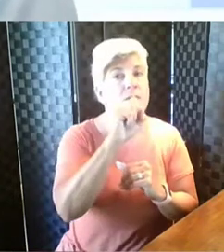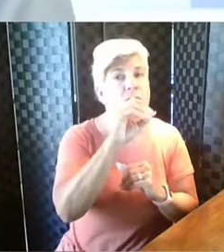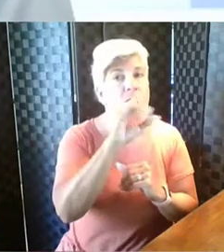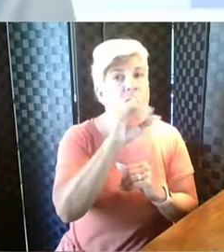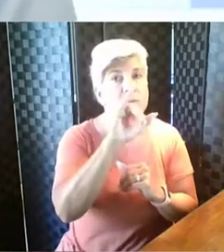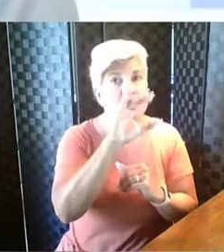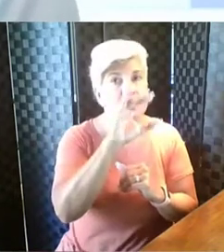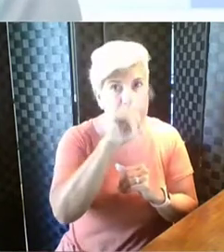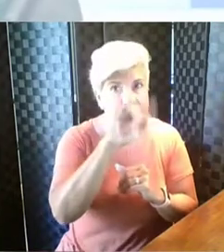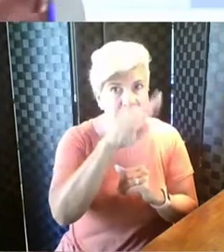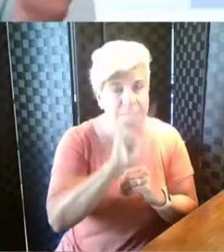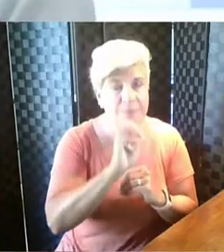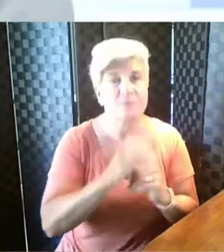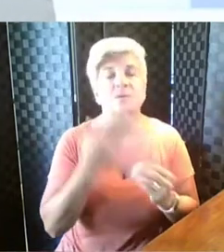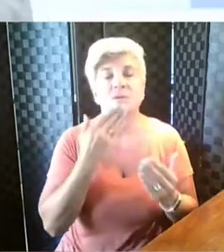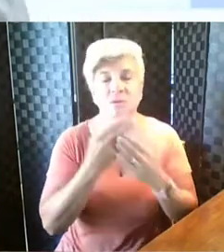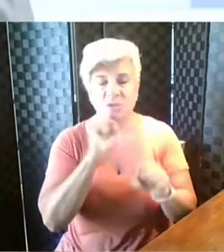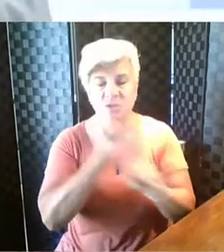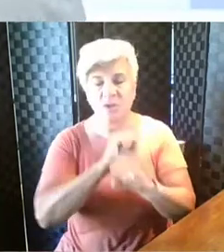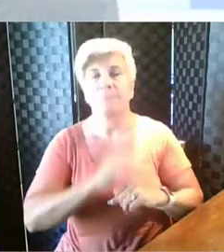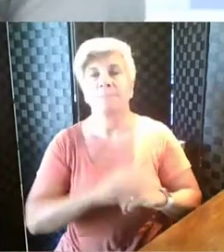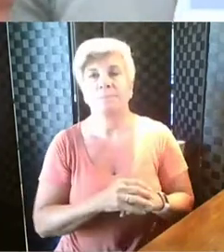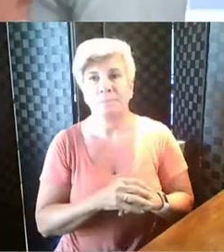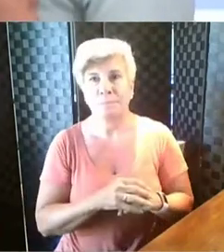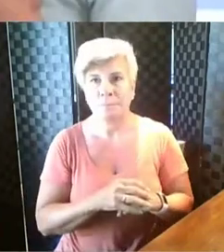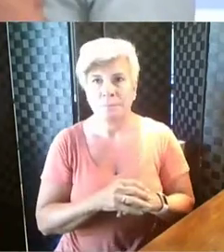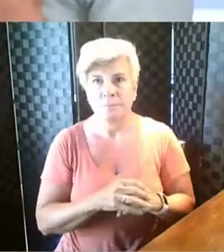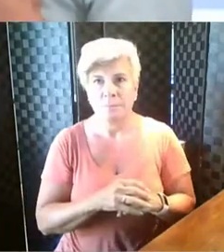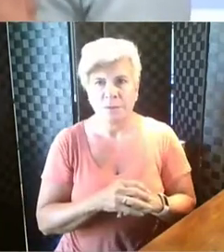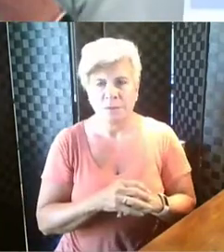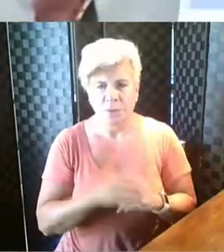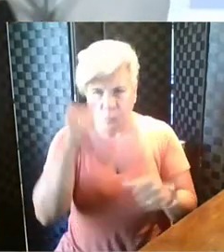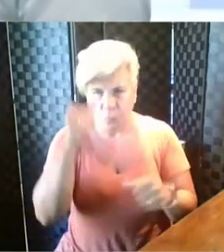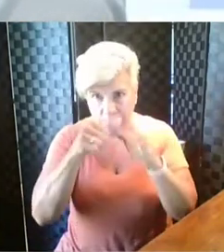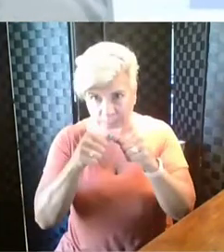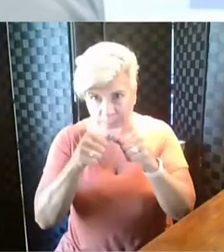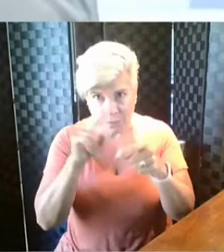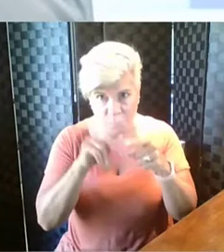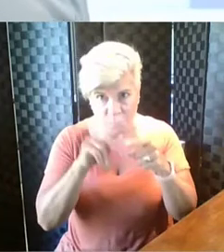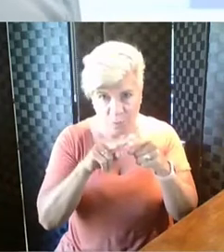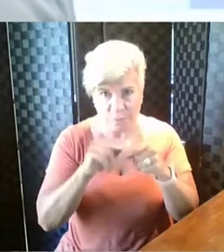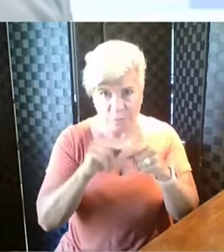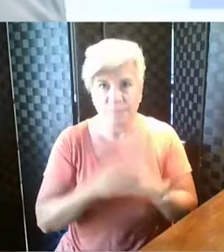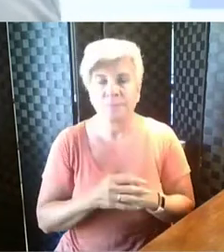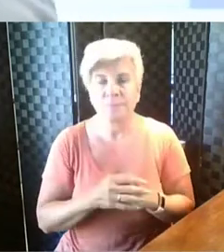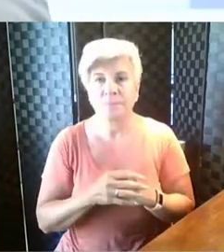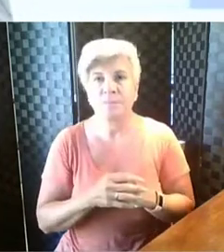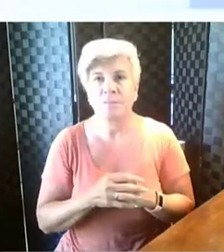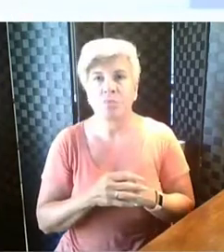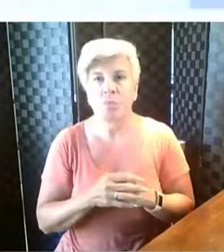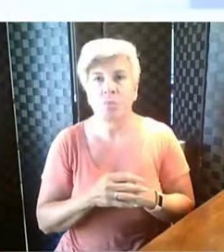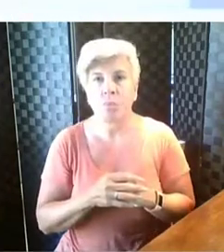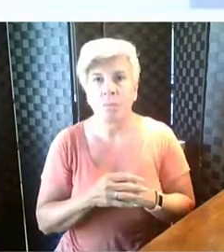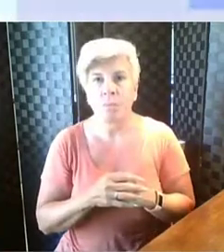associative. Great, fantastic. Now that you've got those words in your head, let's watch this quick video.